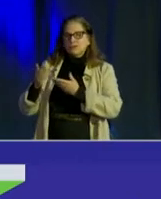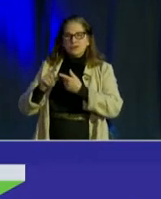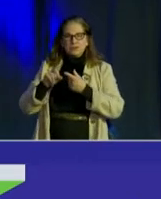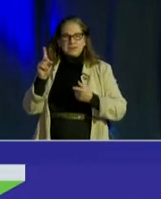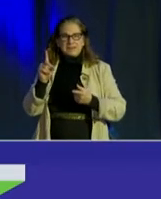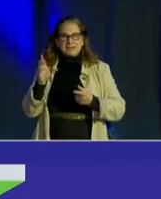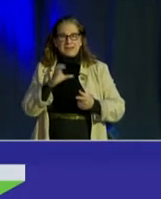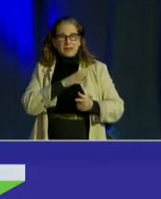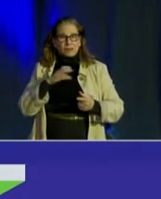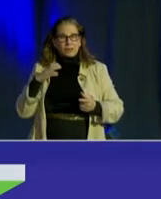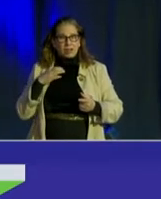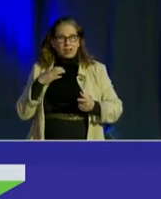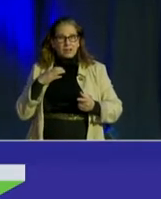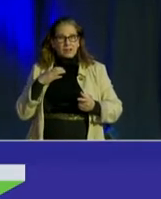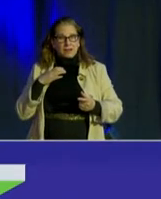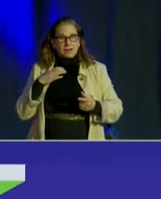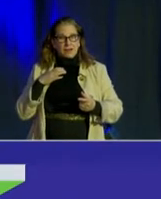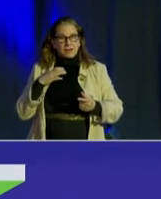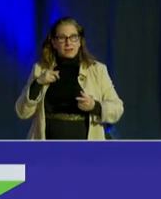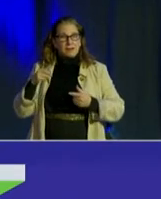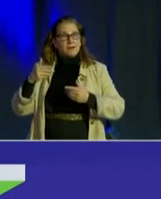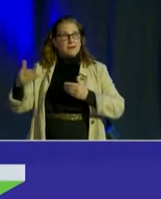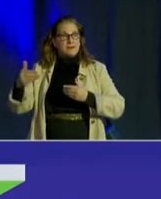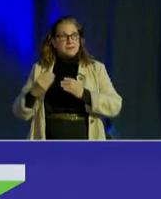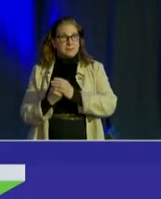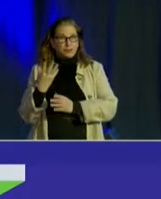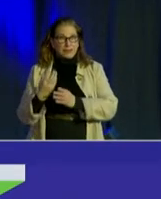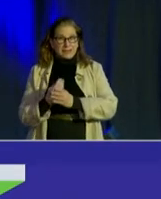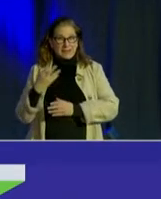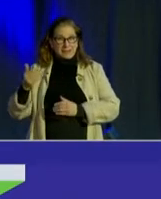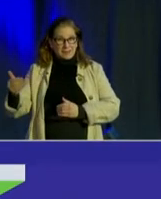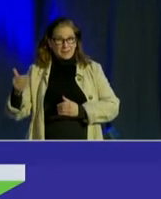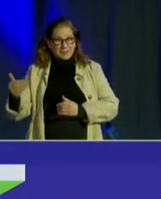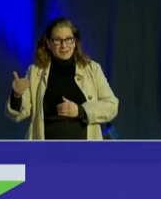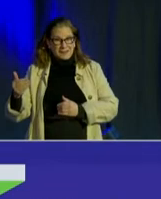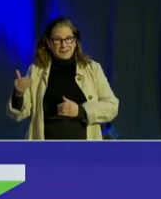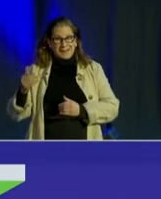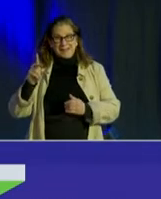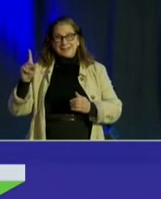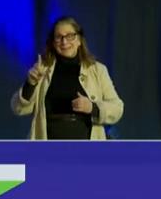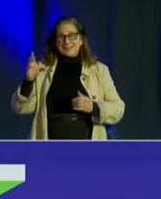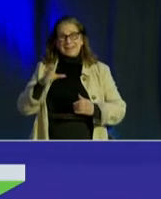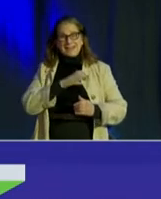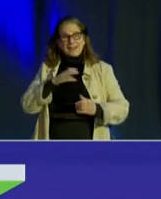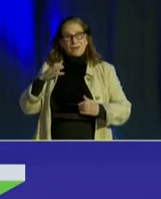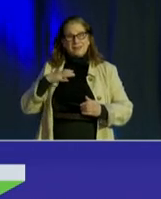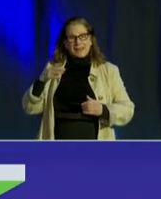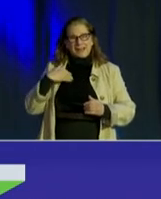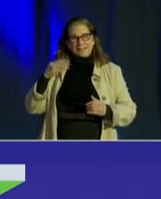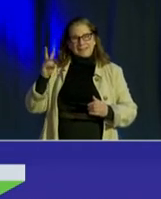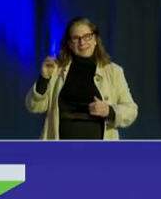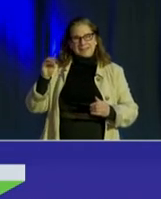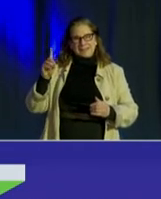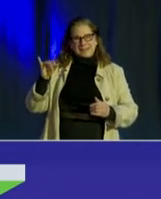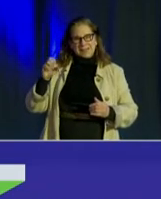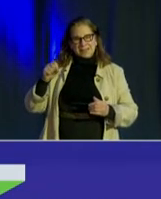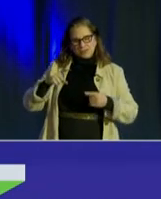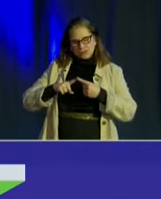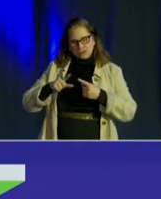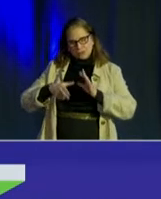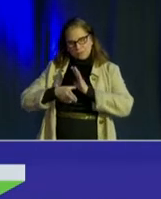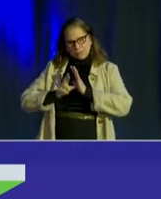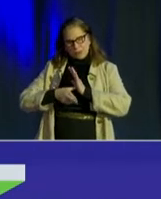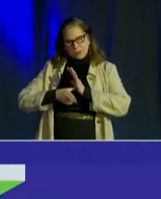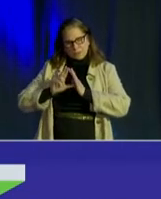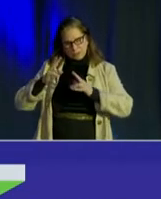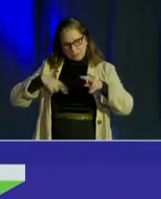spring. Then the DC Council takes 60 days to review the mayor's budget. This is another opportunity for you to provide your input as